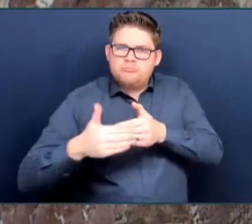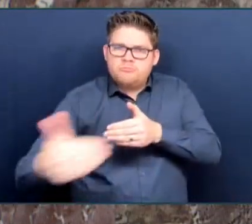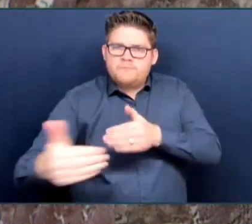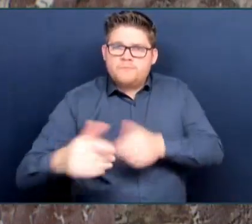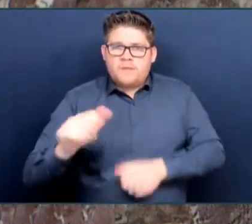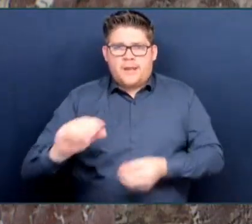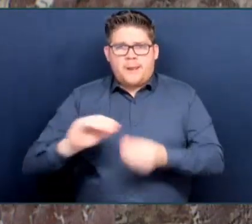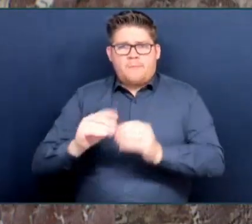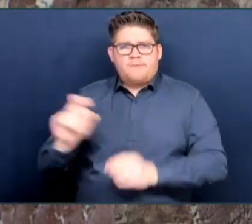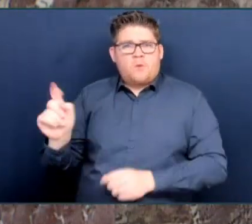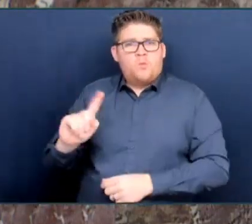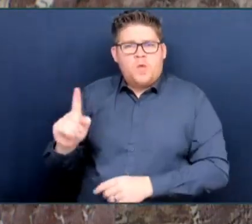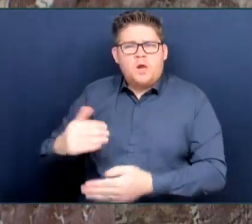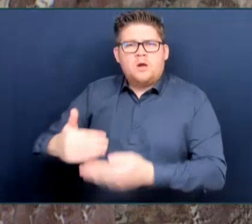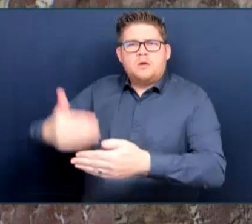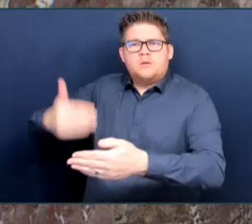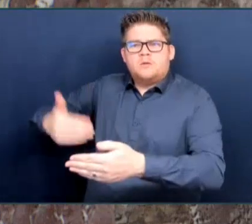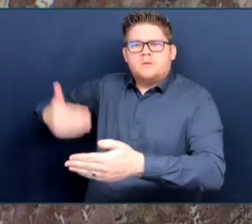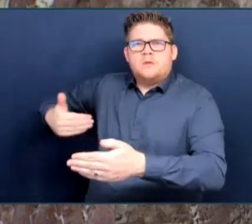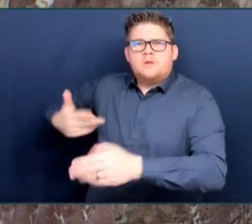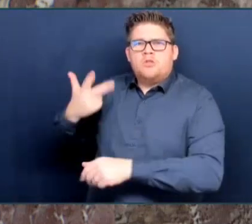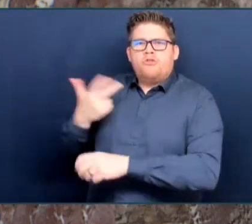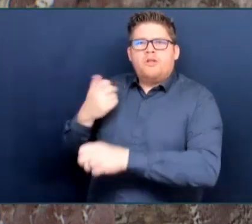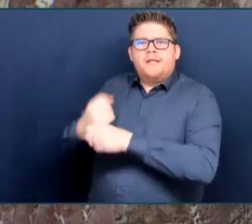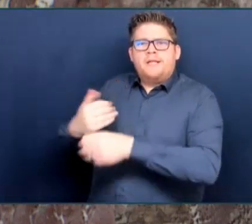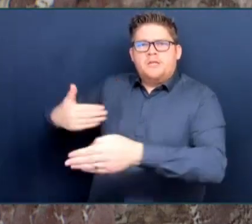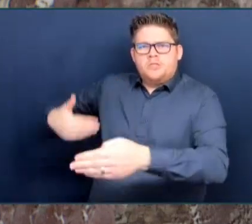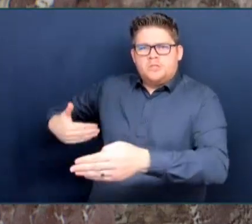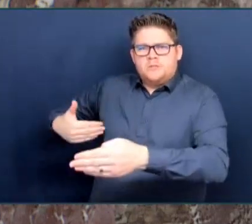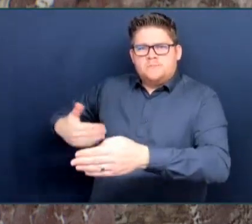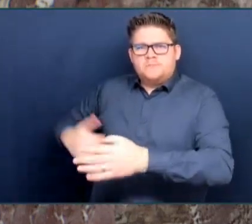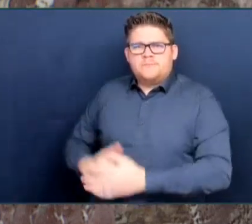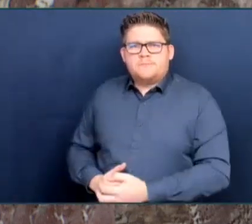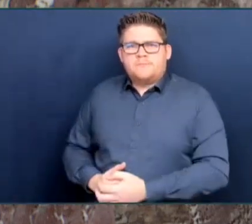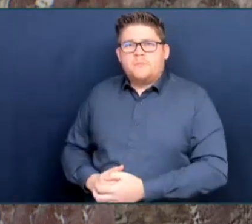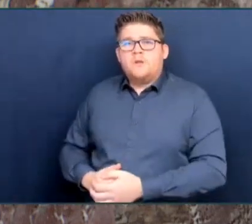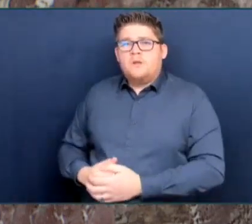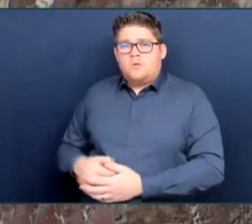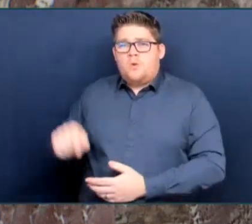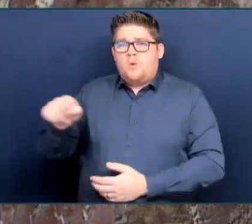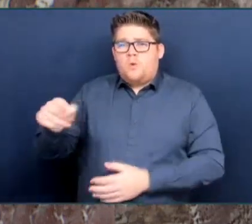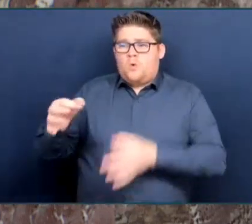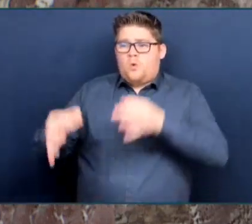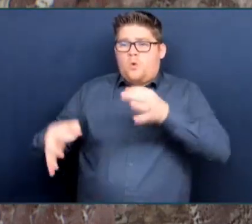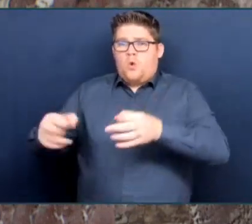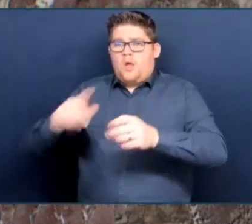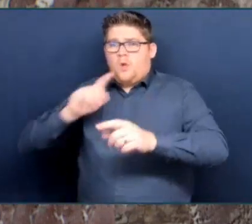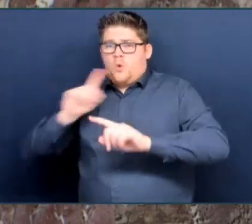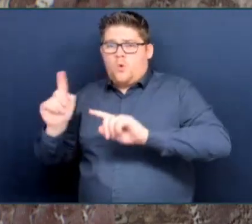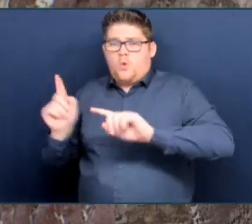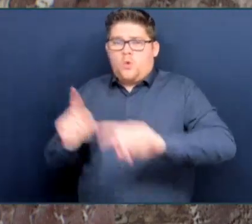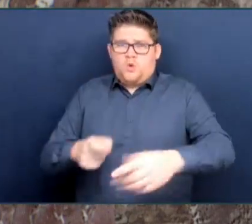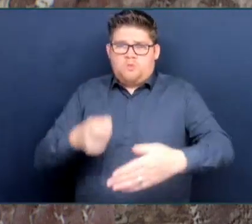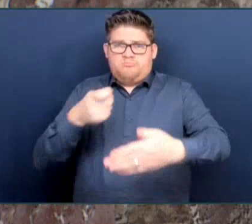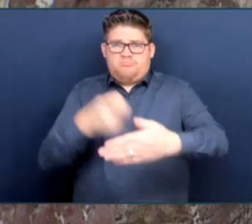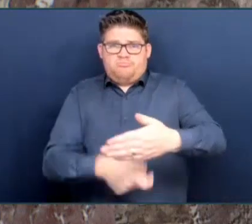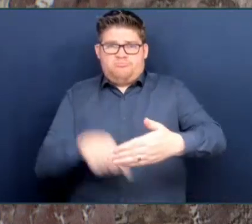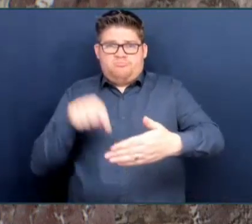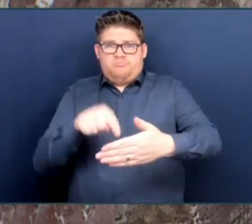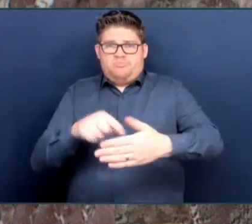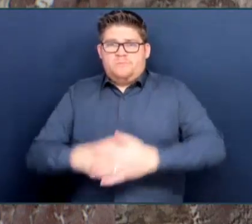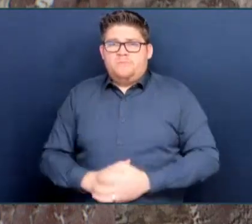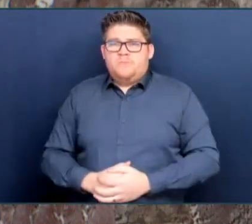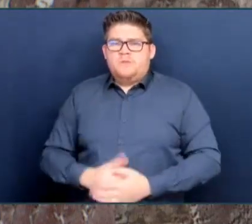enforcement of court-ordered injunctions. We have in this province an independent judiciary, courts who make